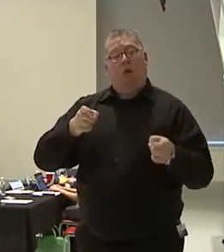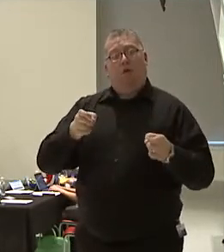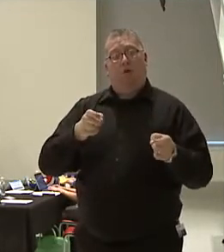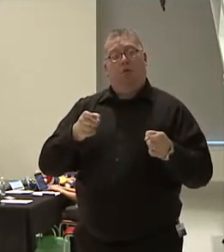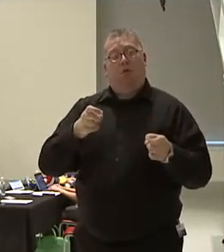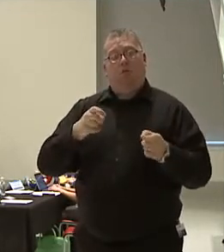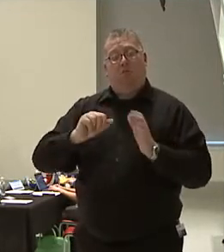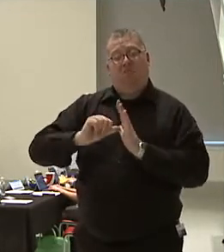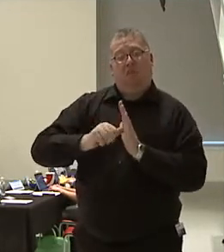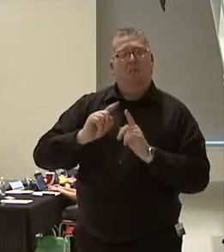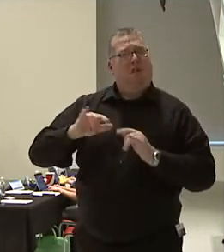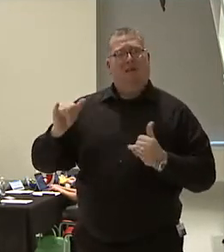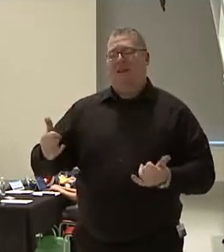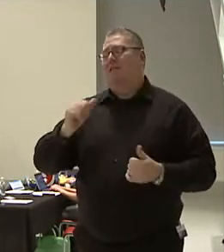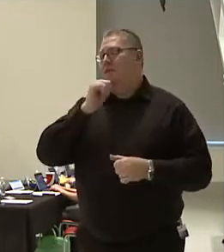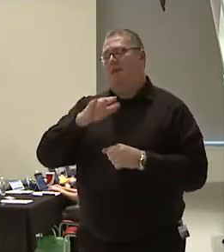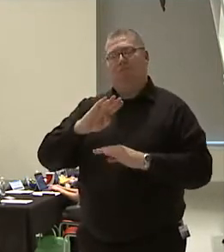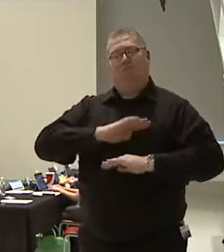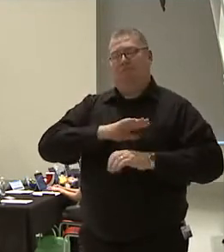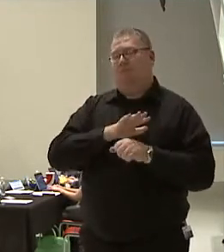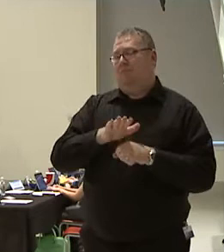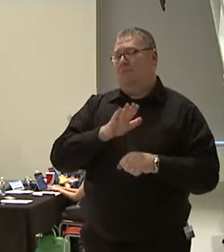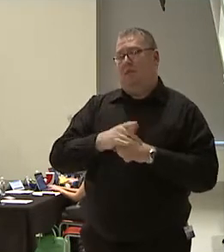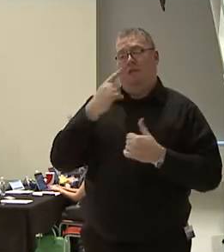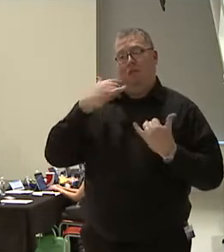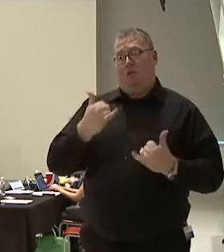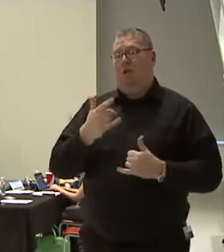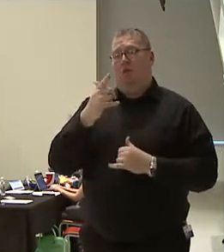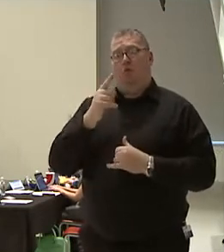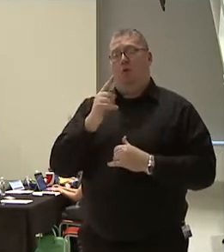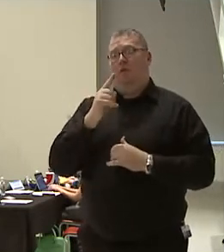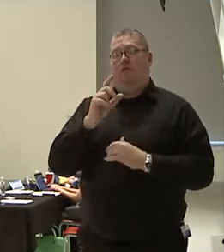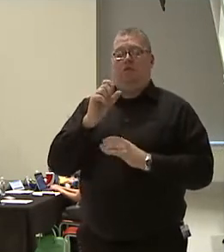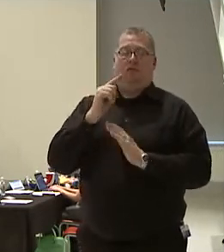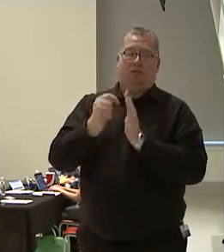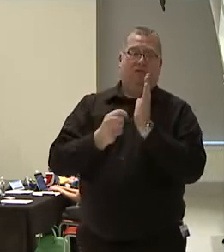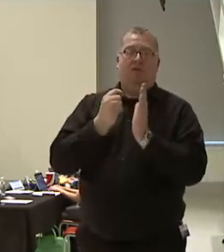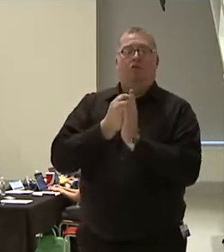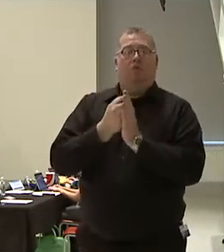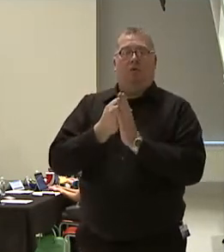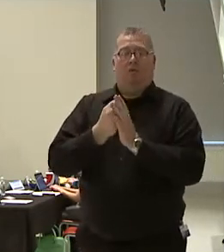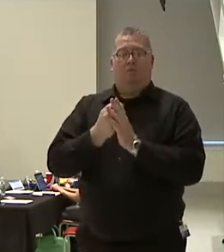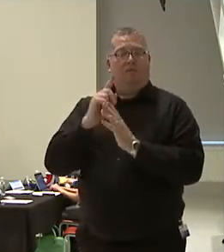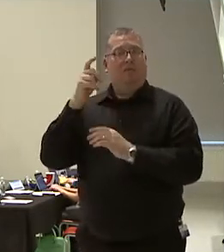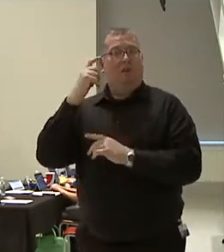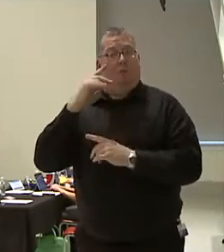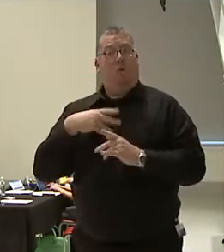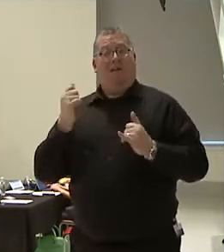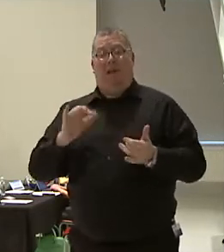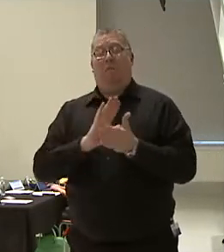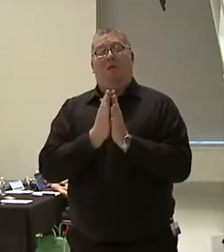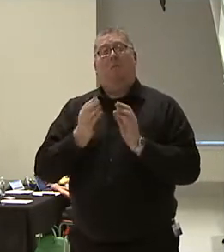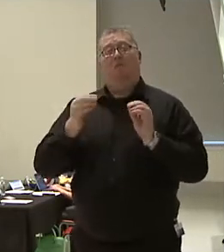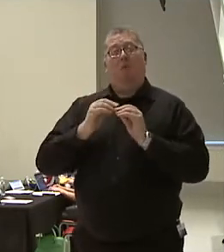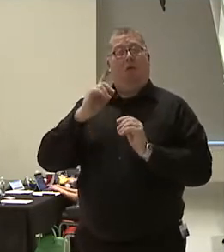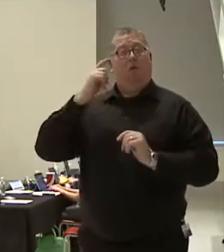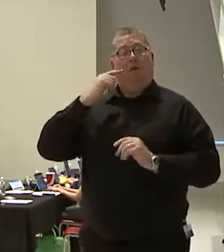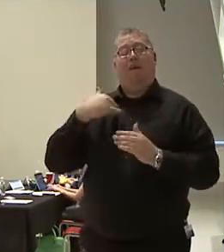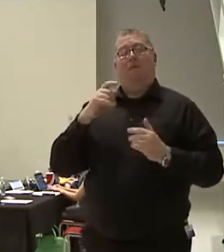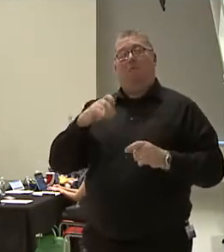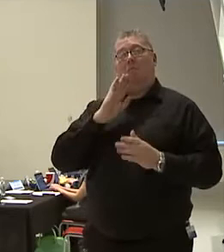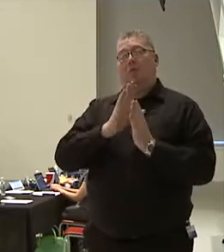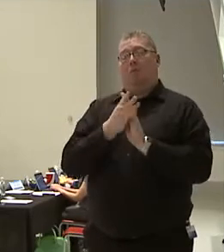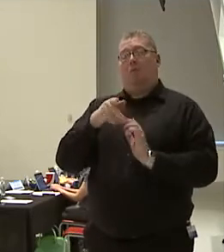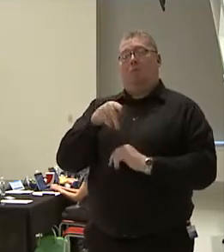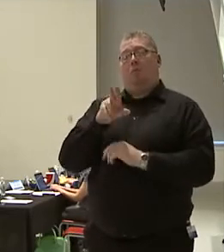purposes, yet this is no longer sufficient in our view of a 21st century government. Government now needs to be proactive across all agencies, especially